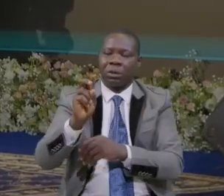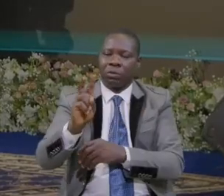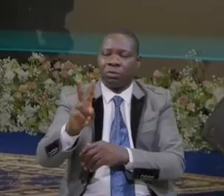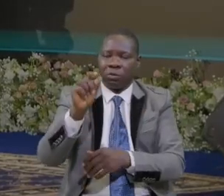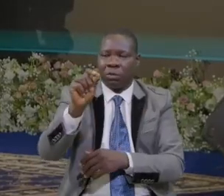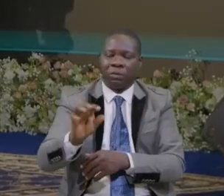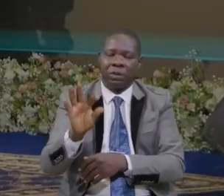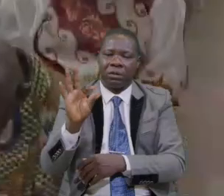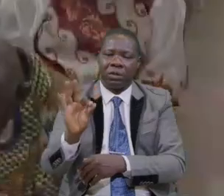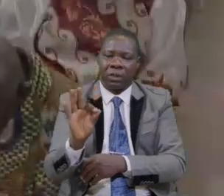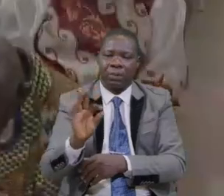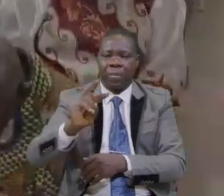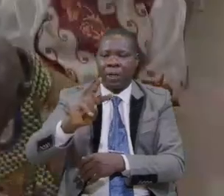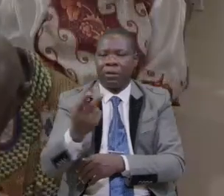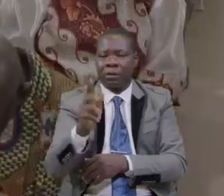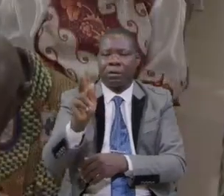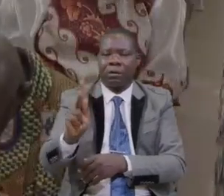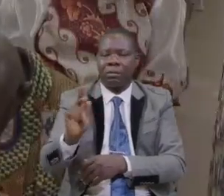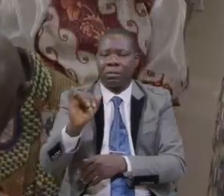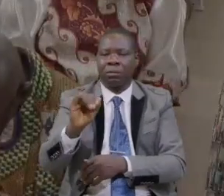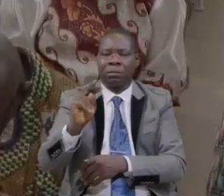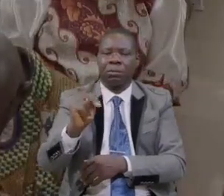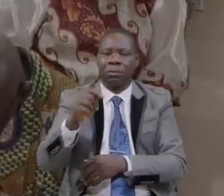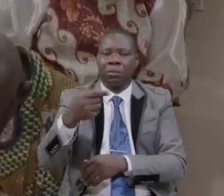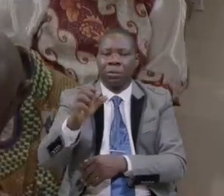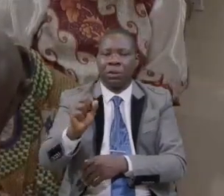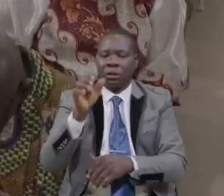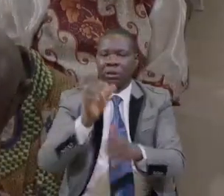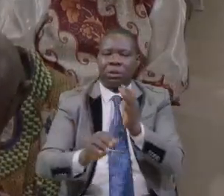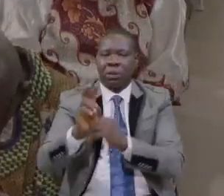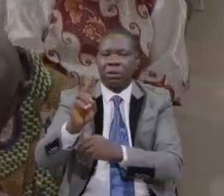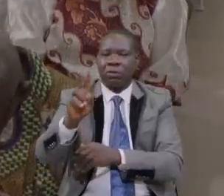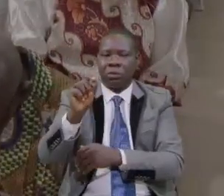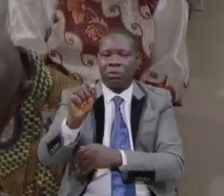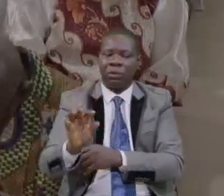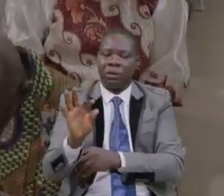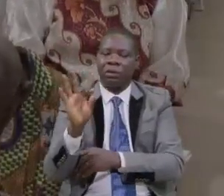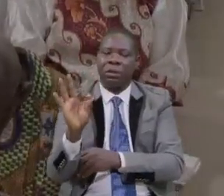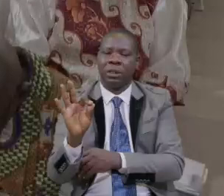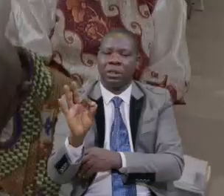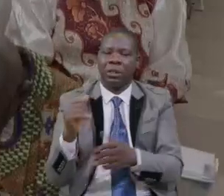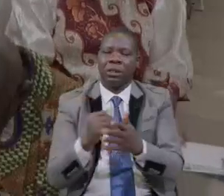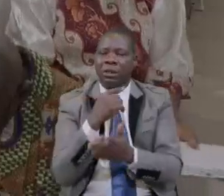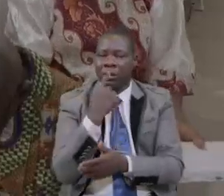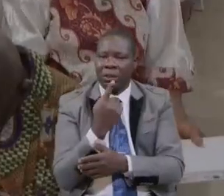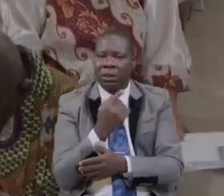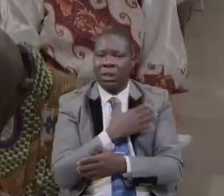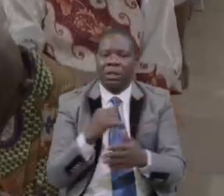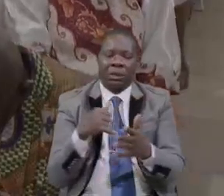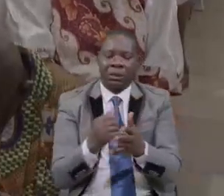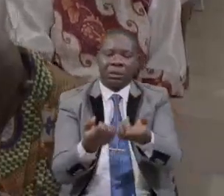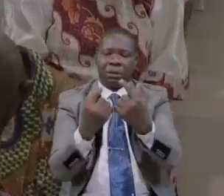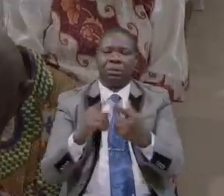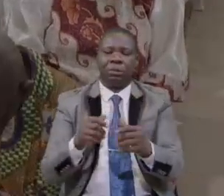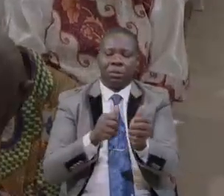Kings chapter 2, we're looking at verse 9. It says, and it came to pass, that